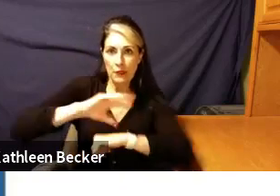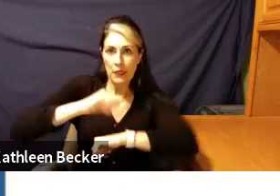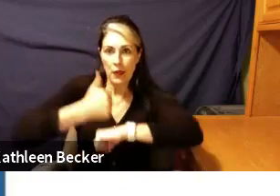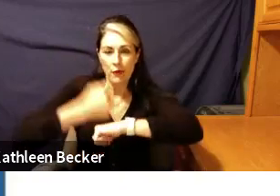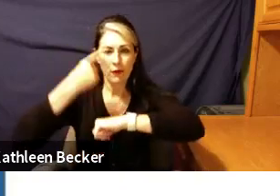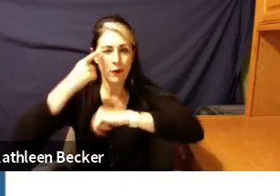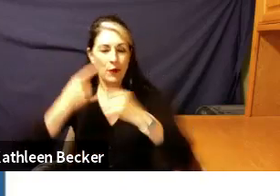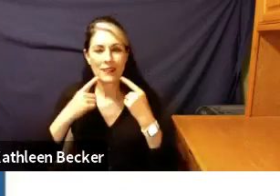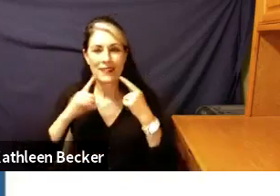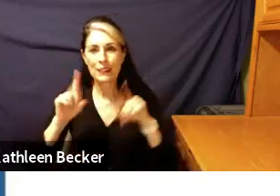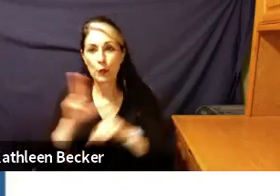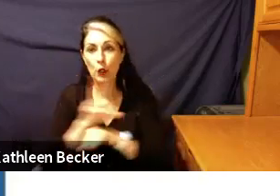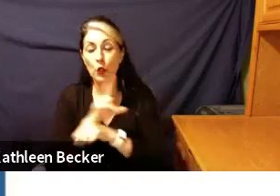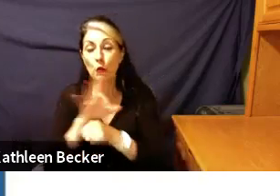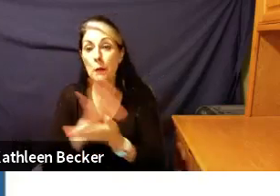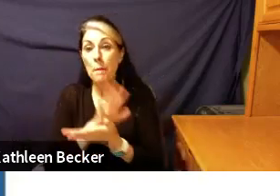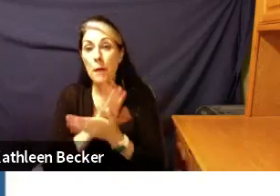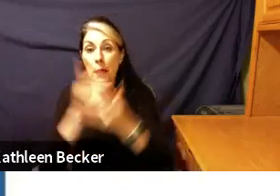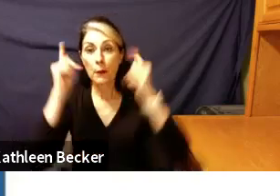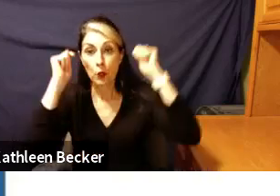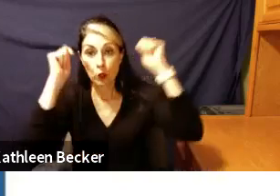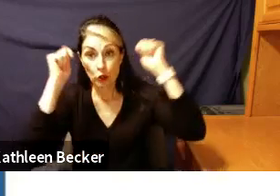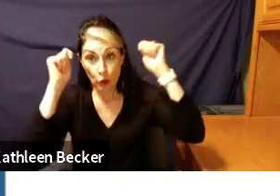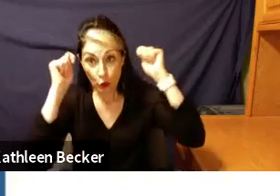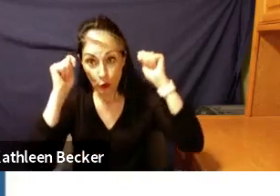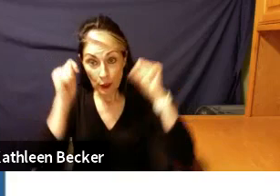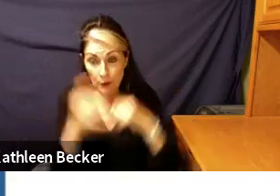when using paper tutoring.